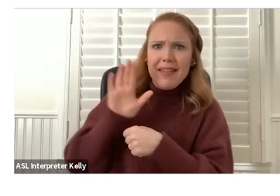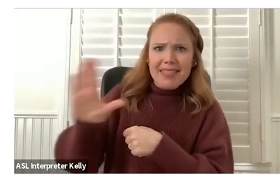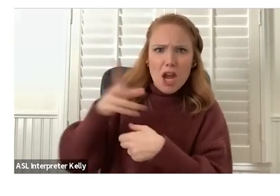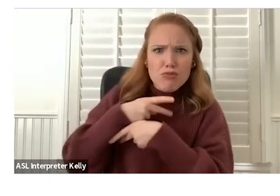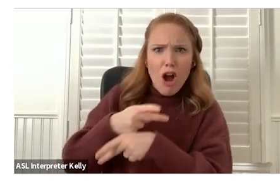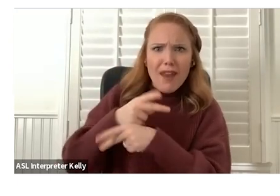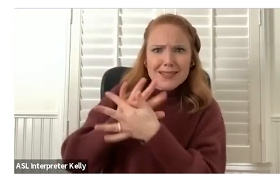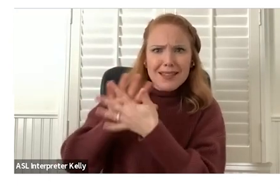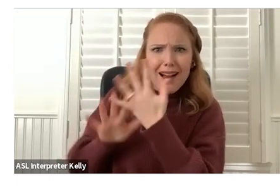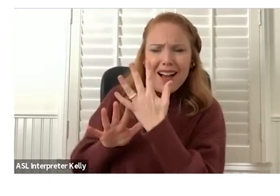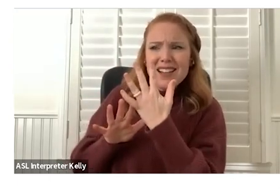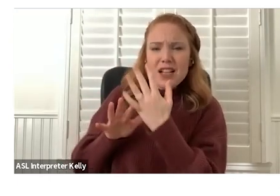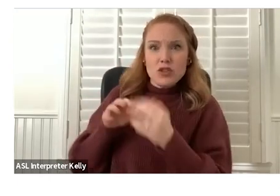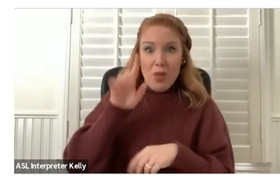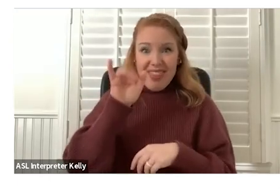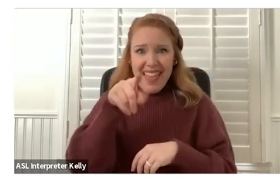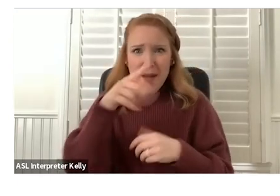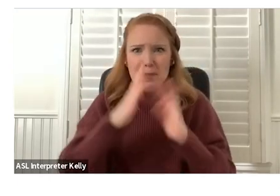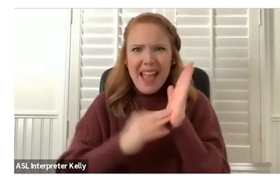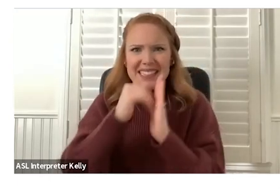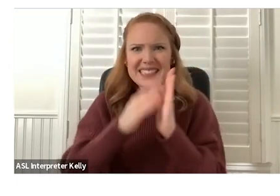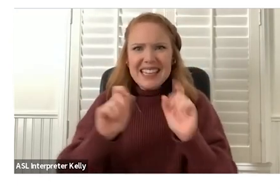to maintain that myth of cultural supremacy.